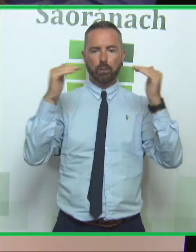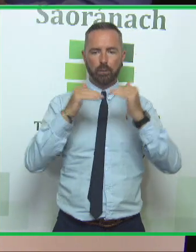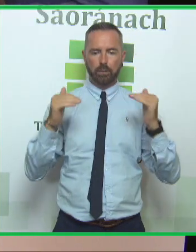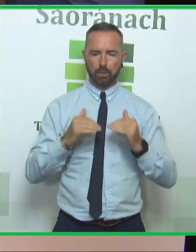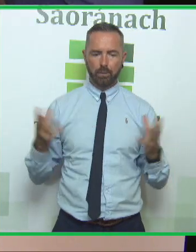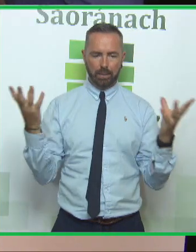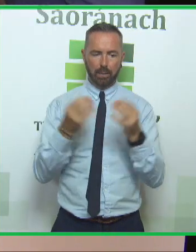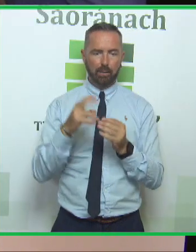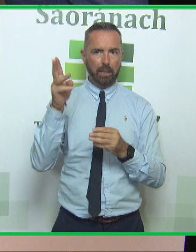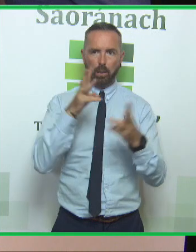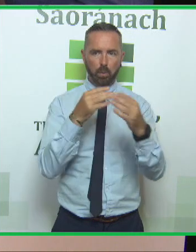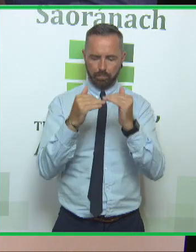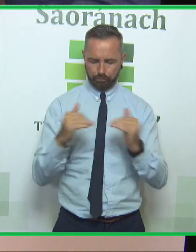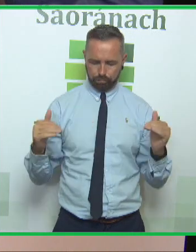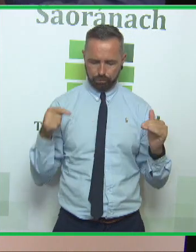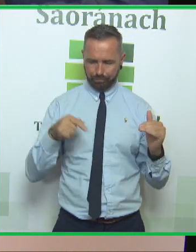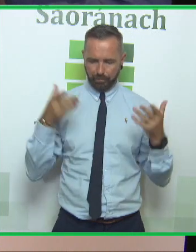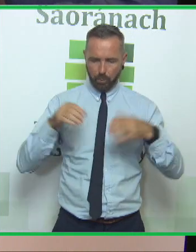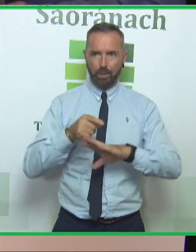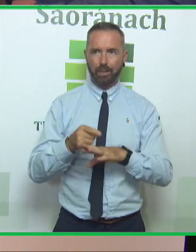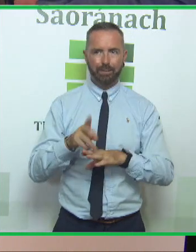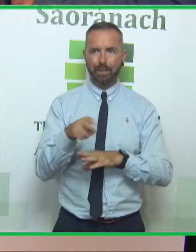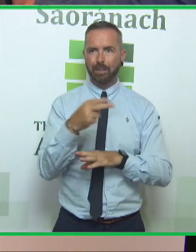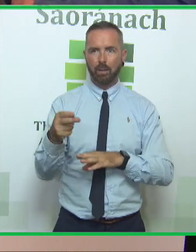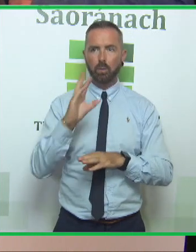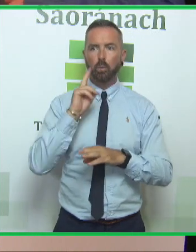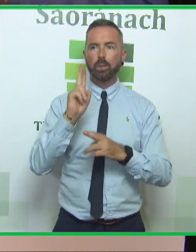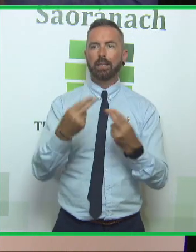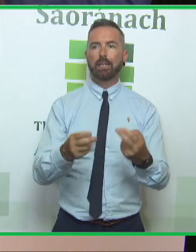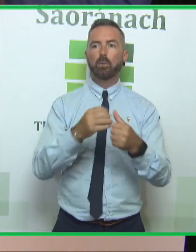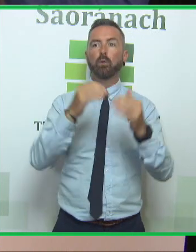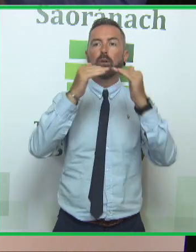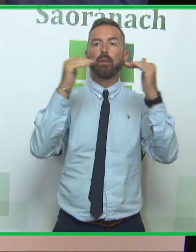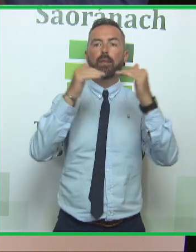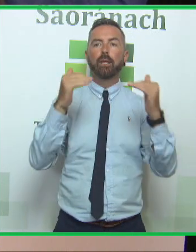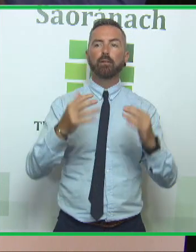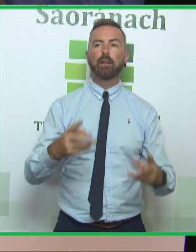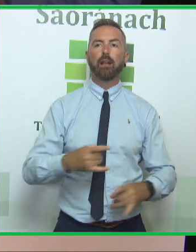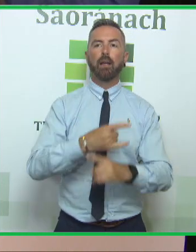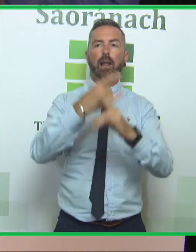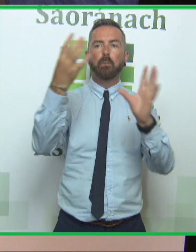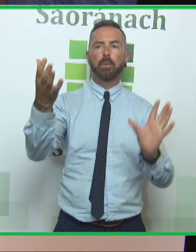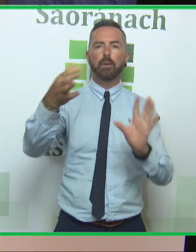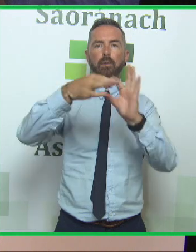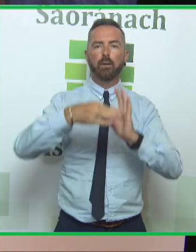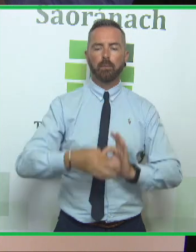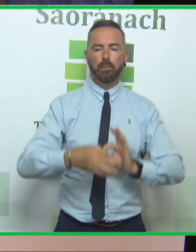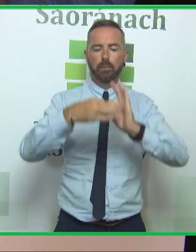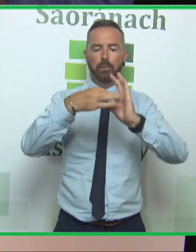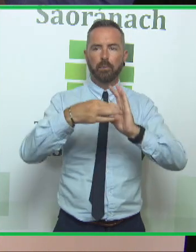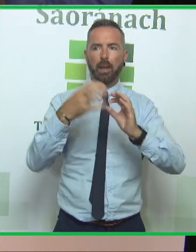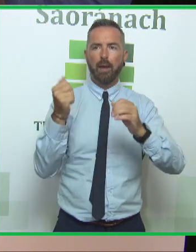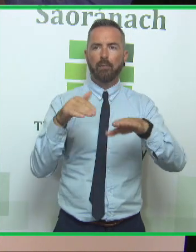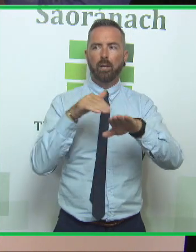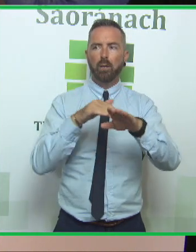work in isolation because all the other tiers help us, I suppose, manage to have an impact at a